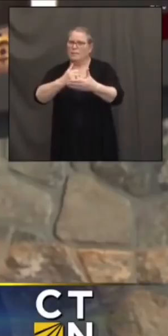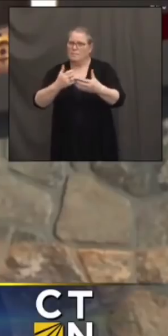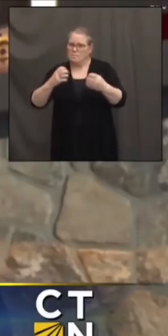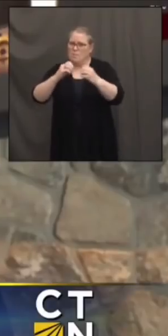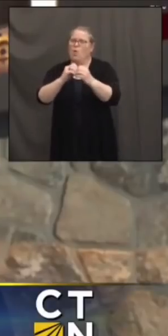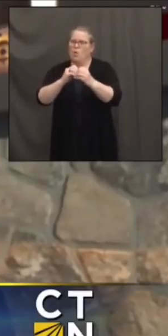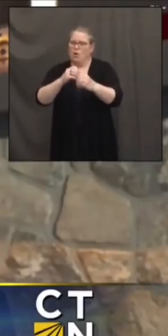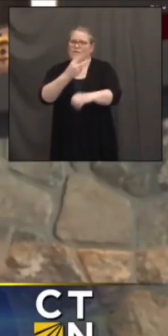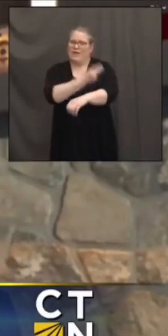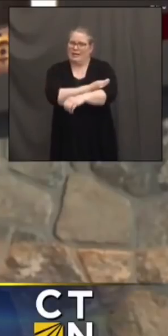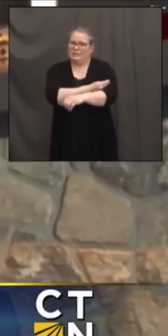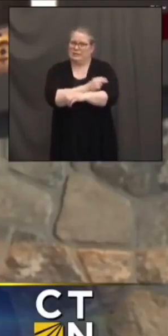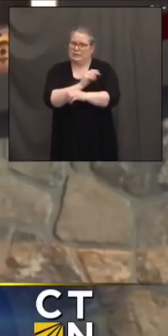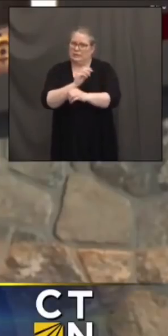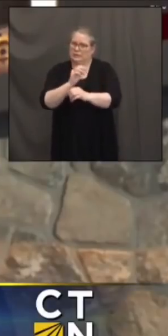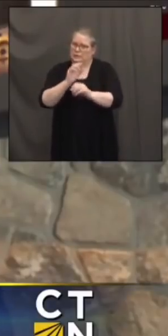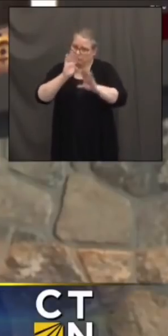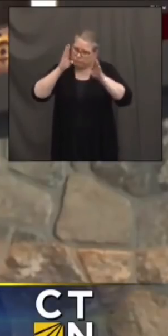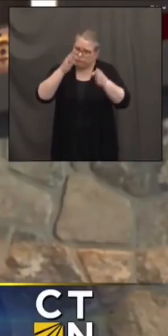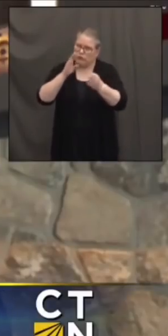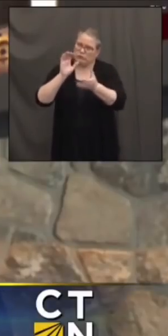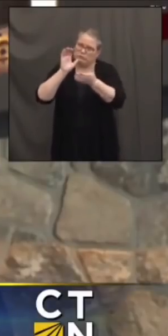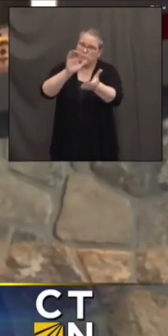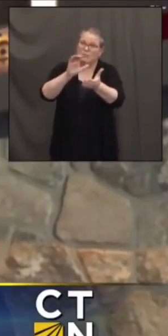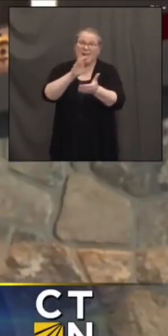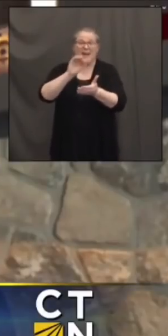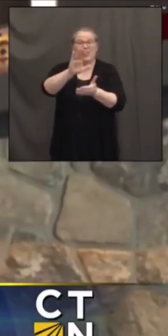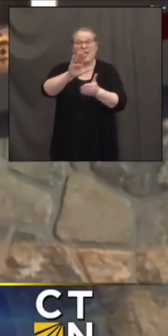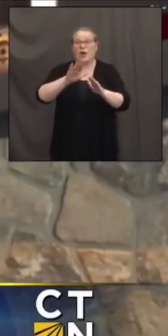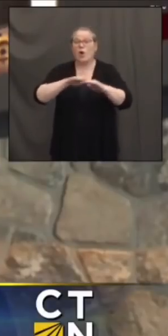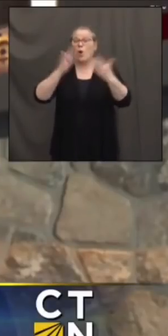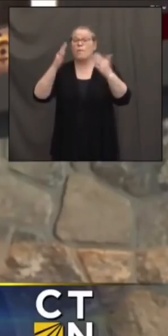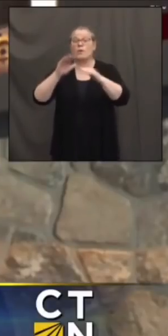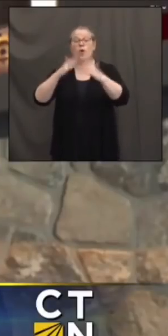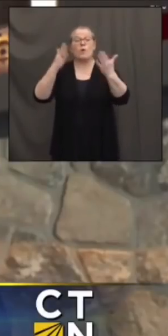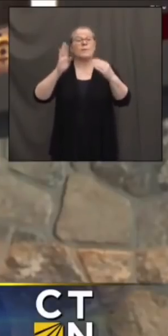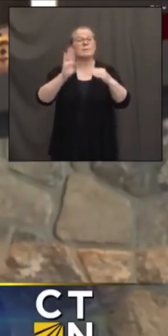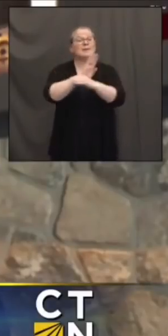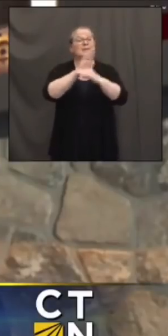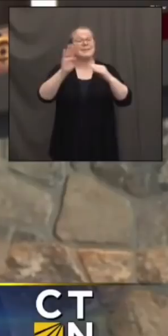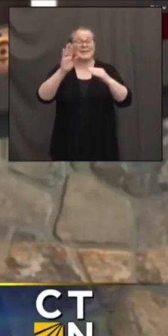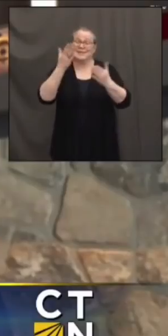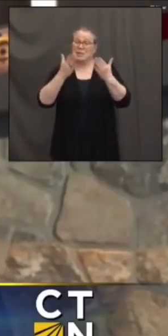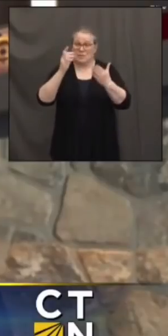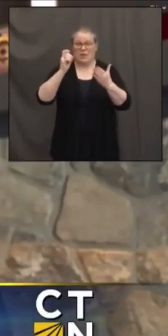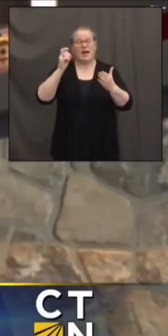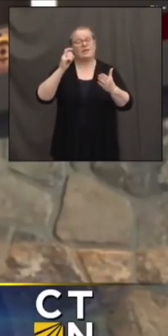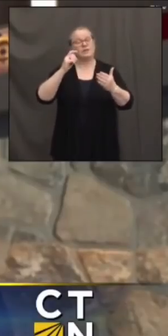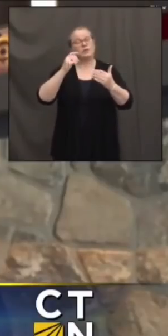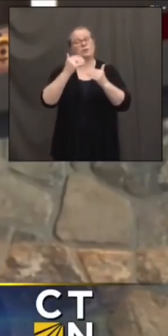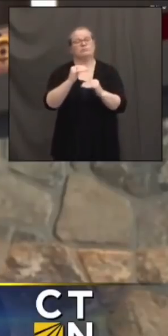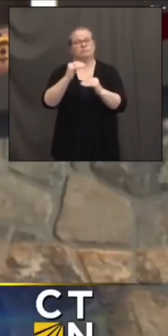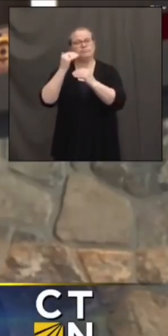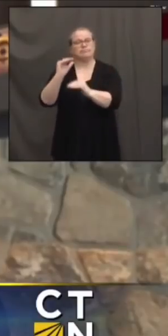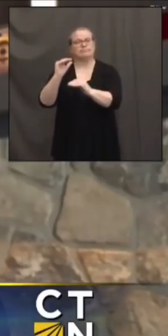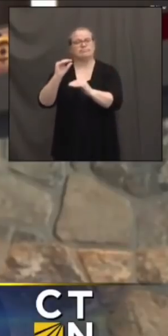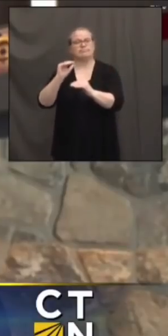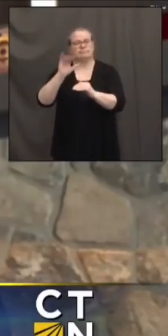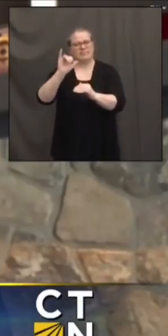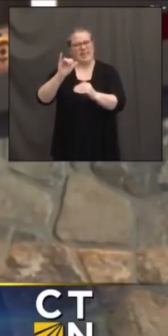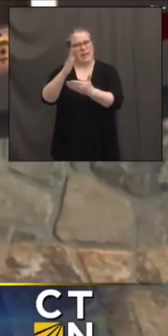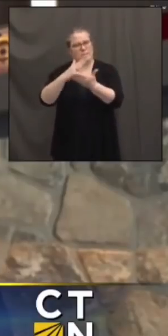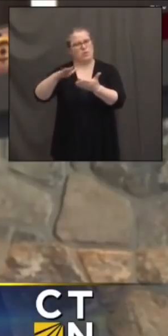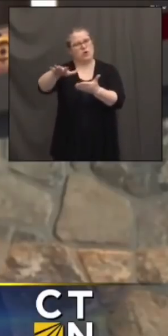vaccine. And they may have to pull back. They may have to tap the brakes in terms of the mitigation in that part of the country. In other parts of the country, we're seeing